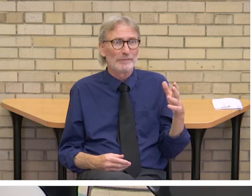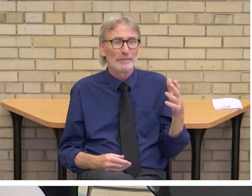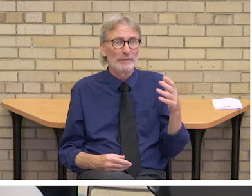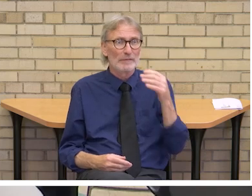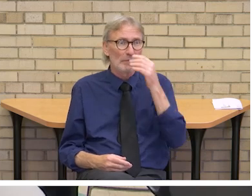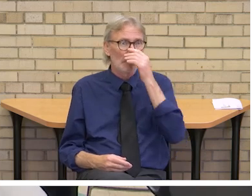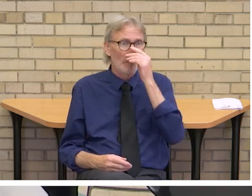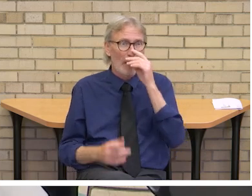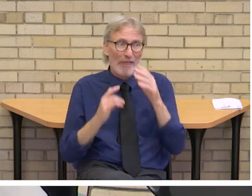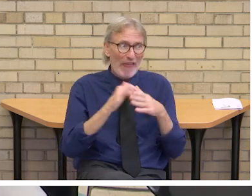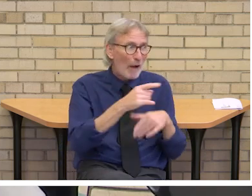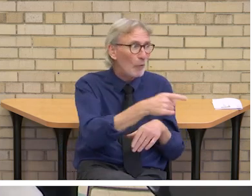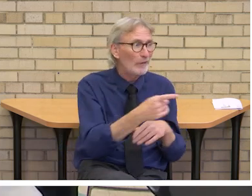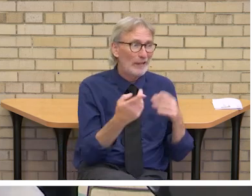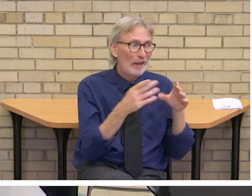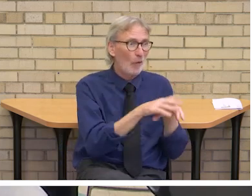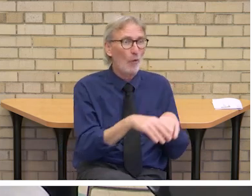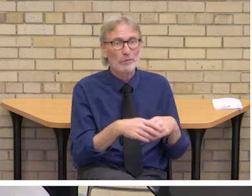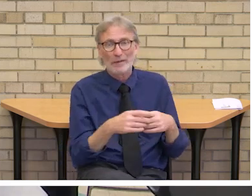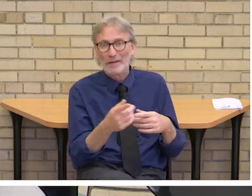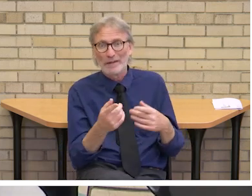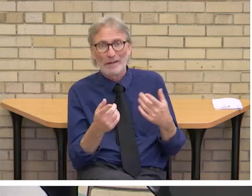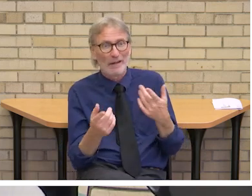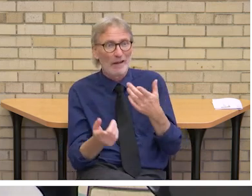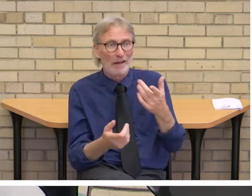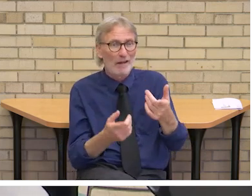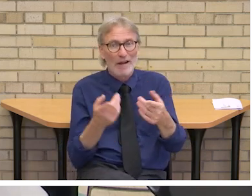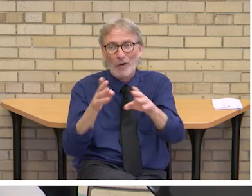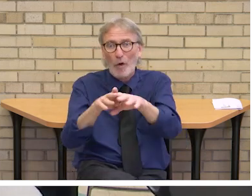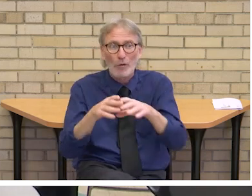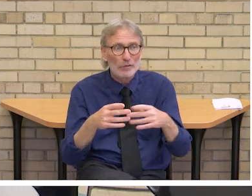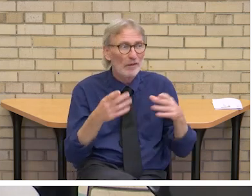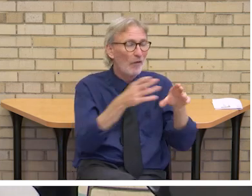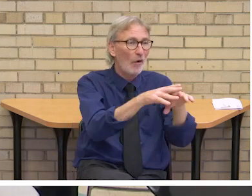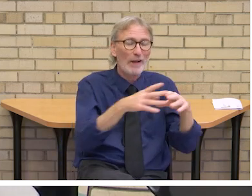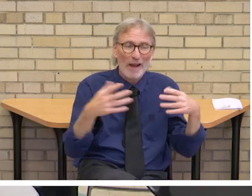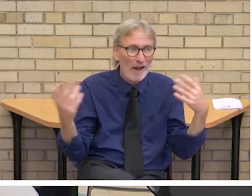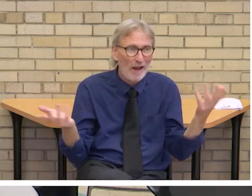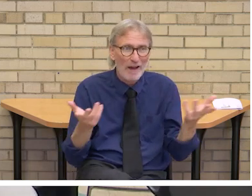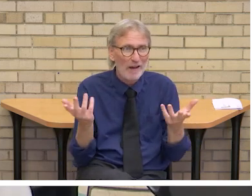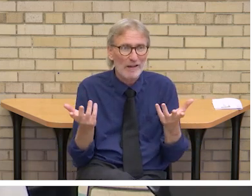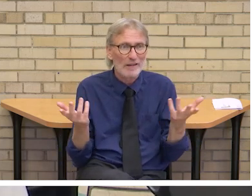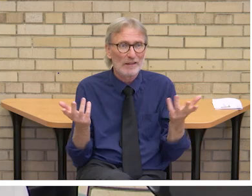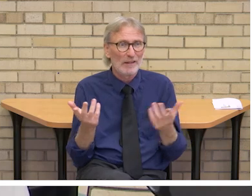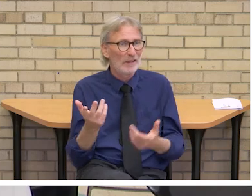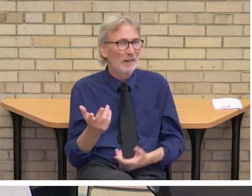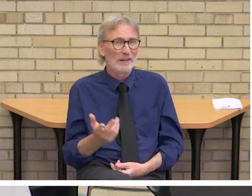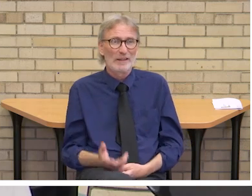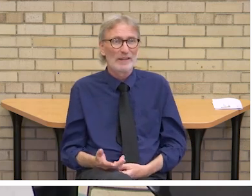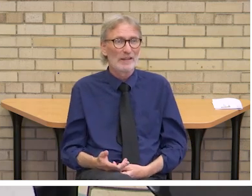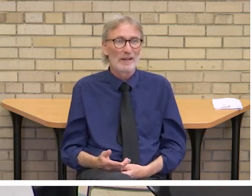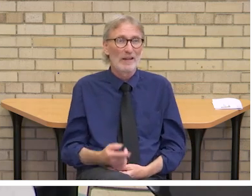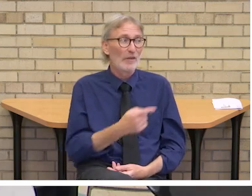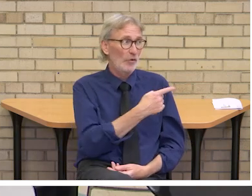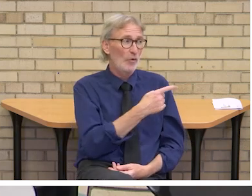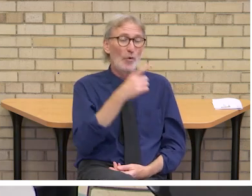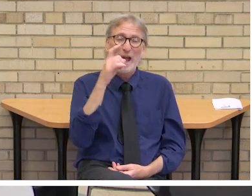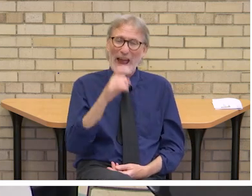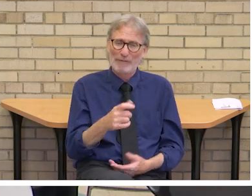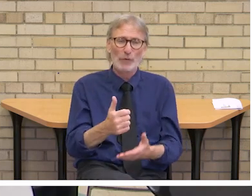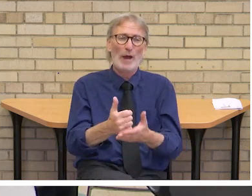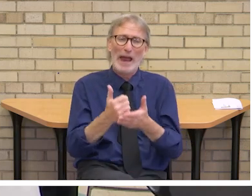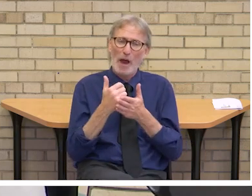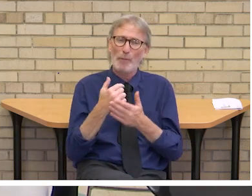Clemente Drive, and they're getting deliveries, and then there are things closed all over the place. You got to help us.